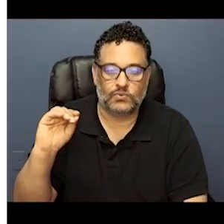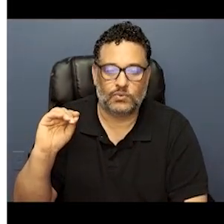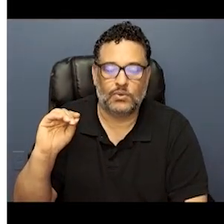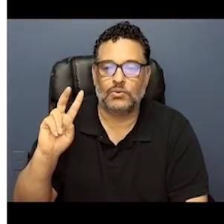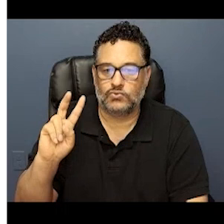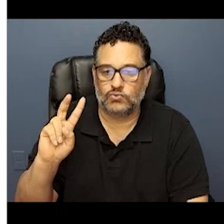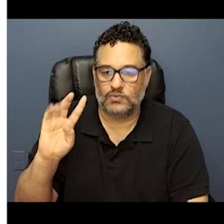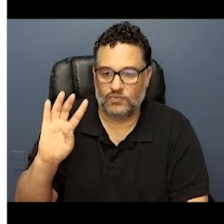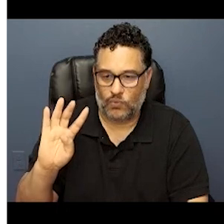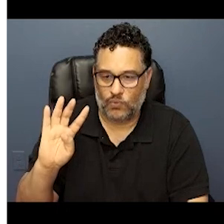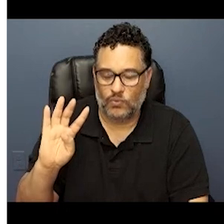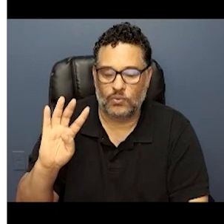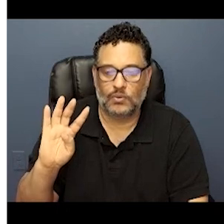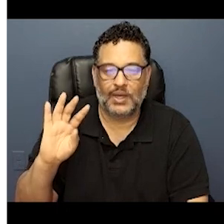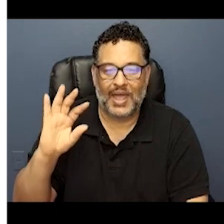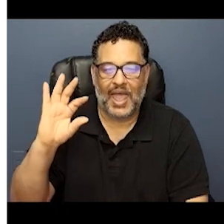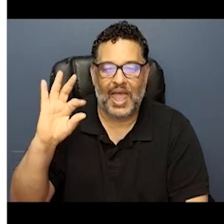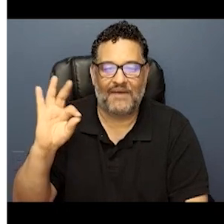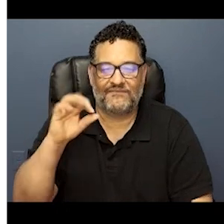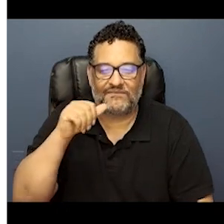D0037-91990024